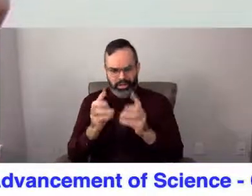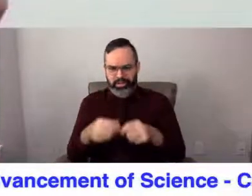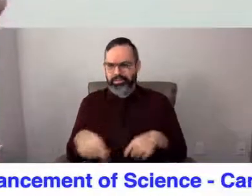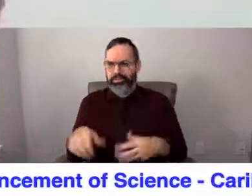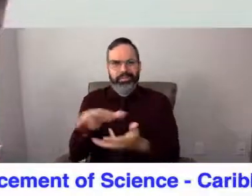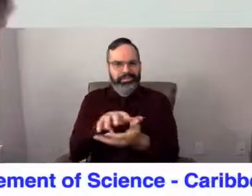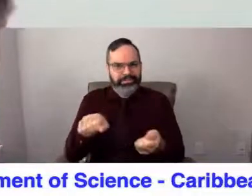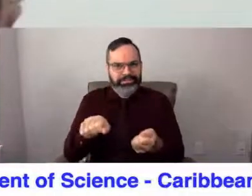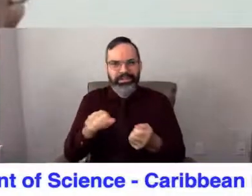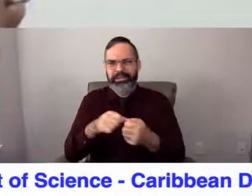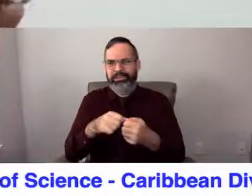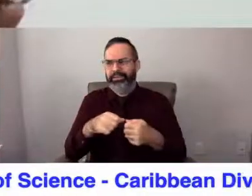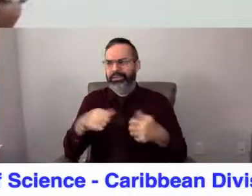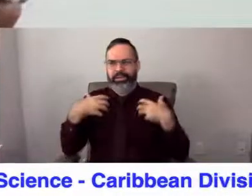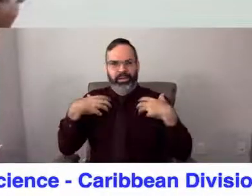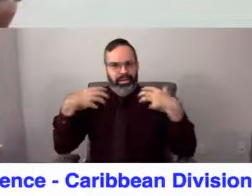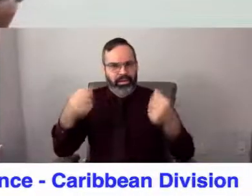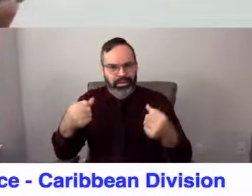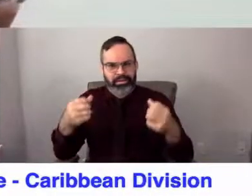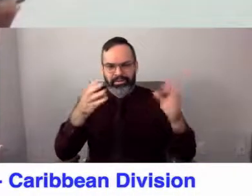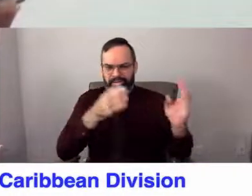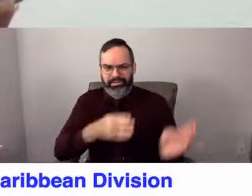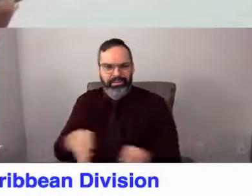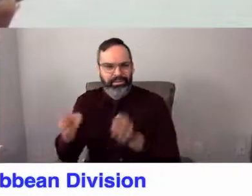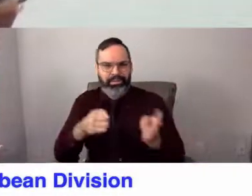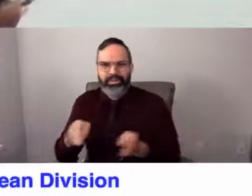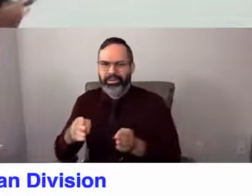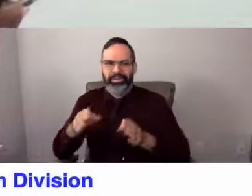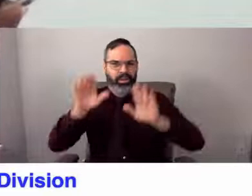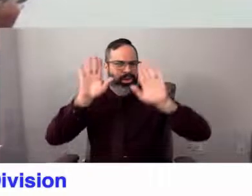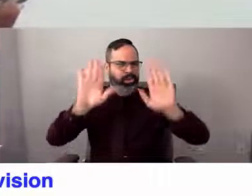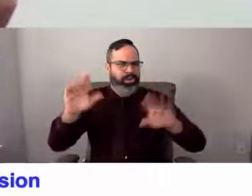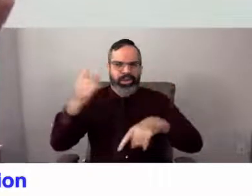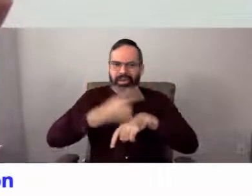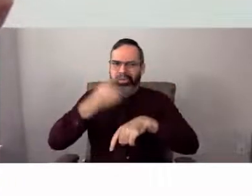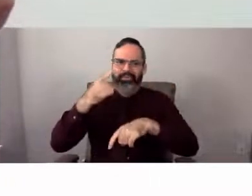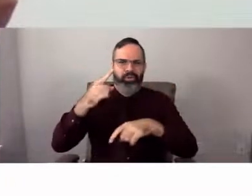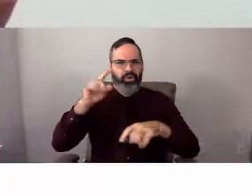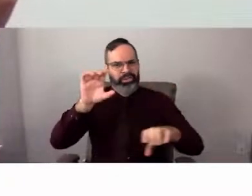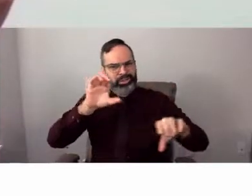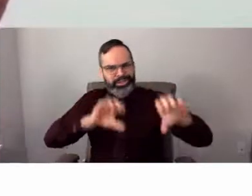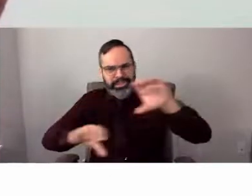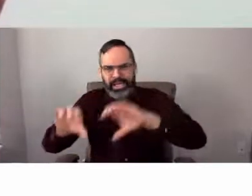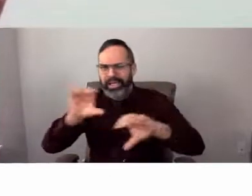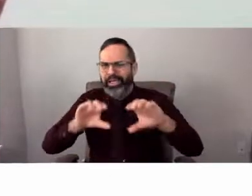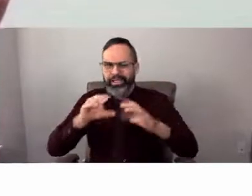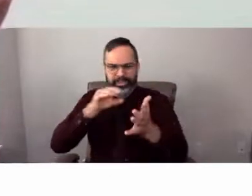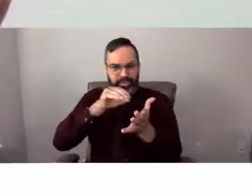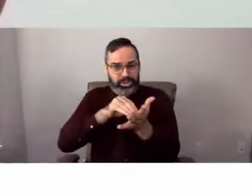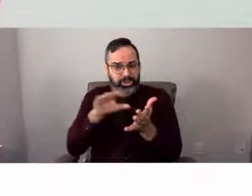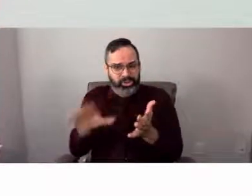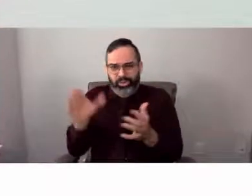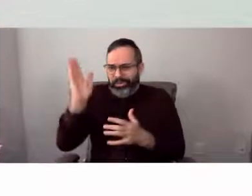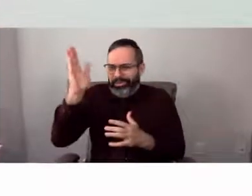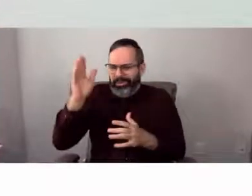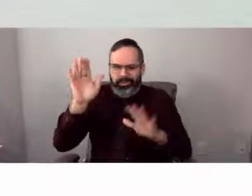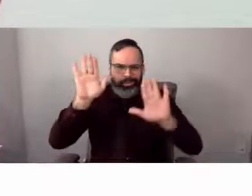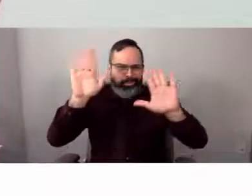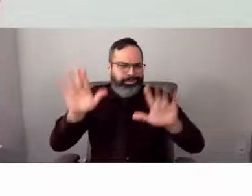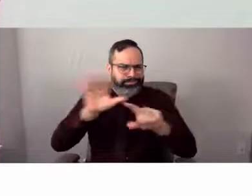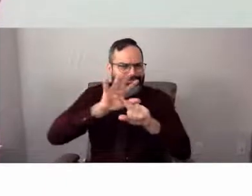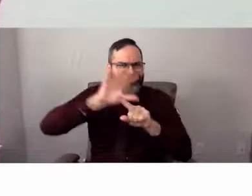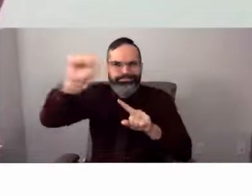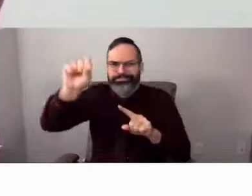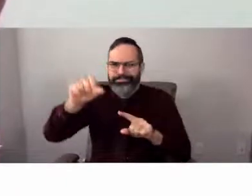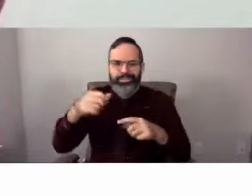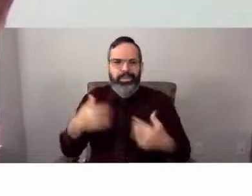preparation was really a tremendous day for science, and also the student presentations were amazing. And today we have another banquet,